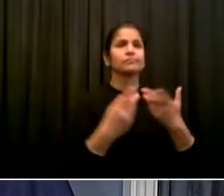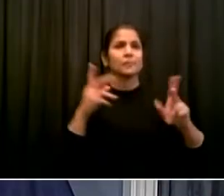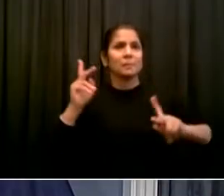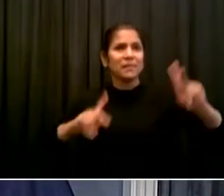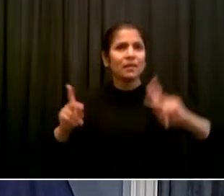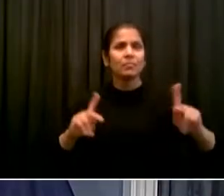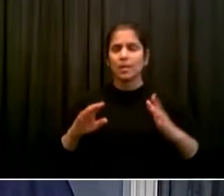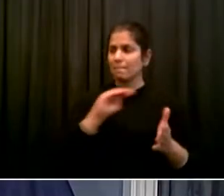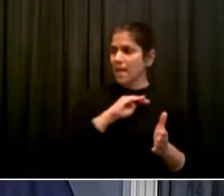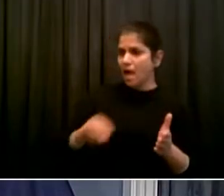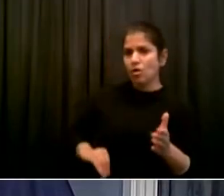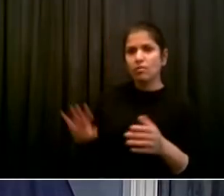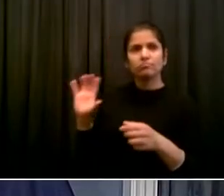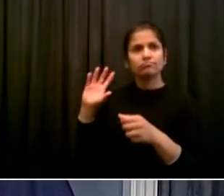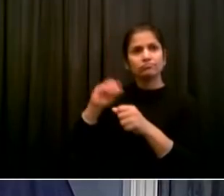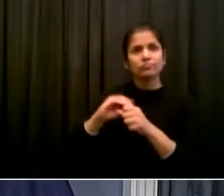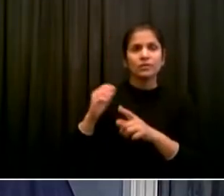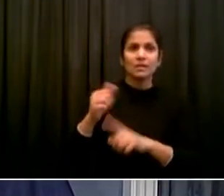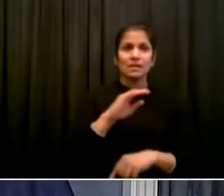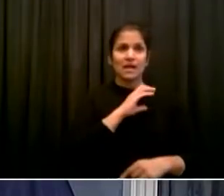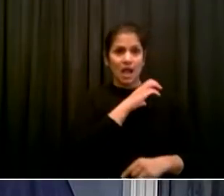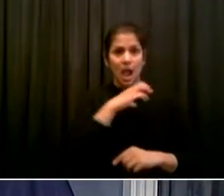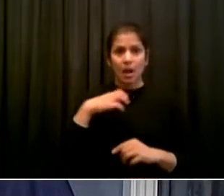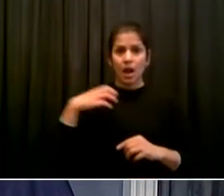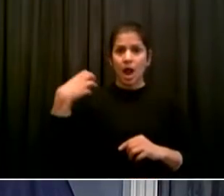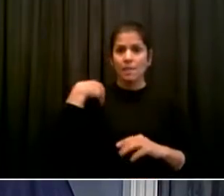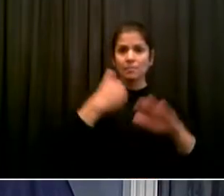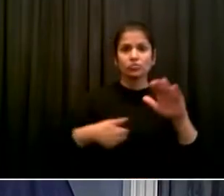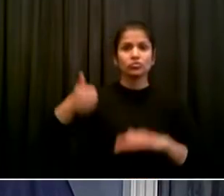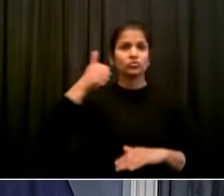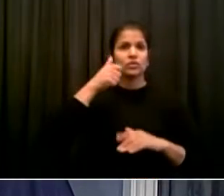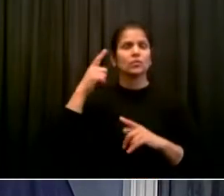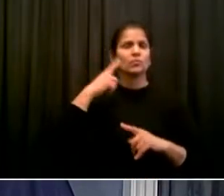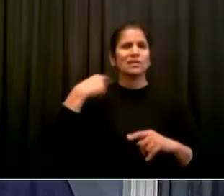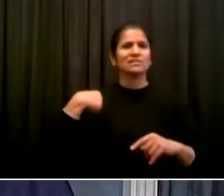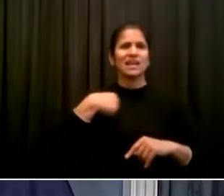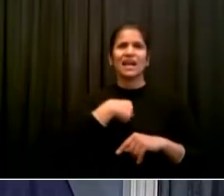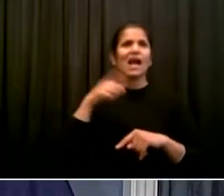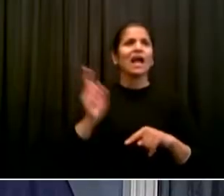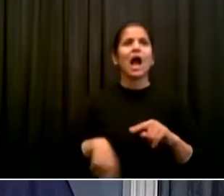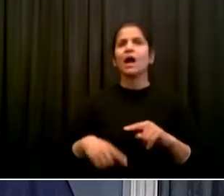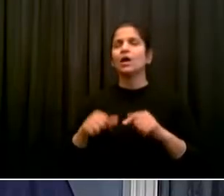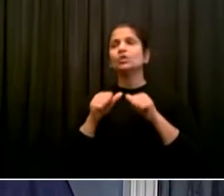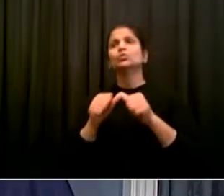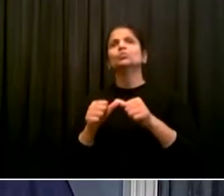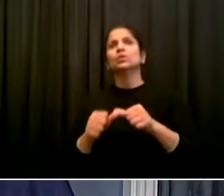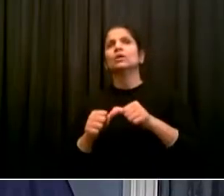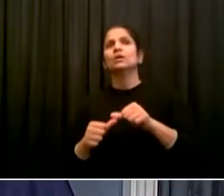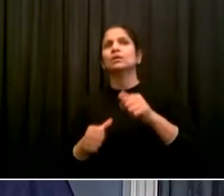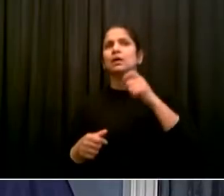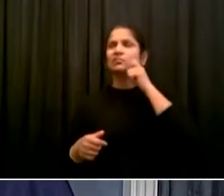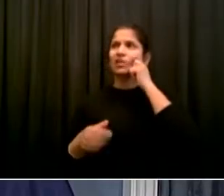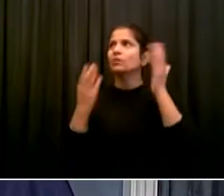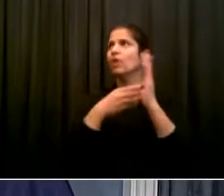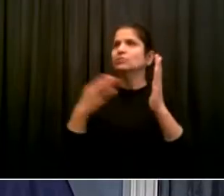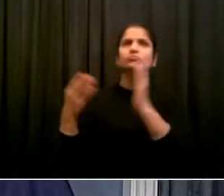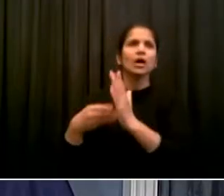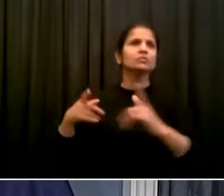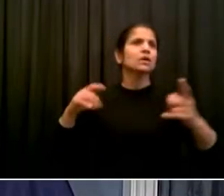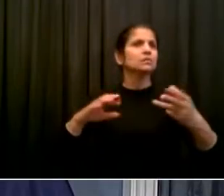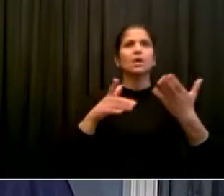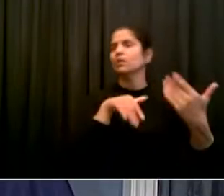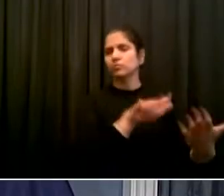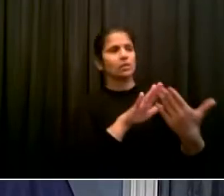too, Commissioner Shea, we can't truly overcome systemic racism in policing without also addressing the experience of being